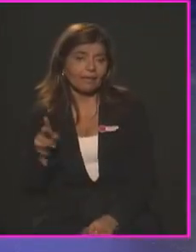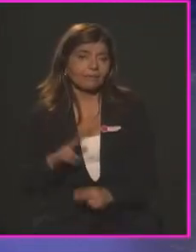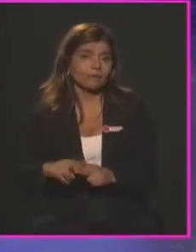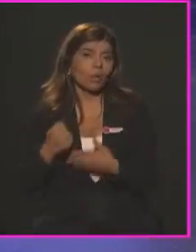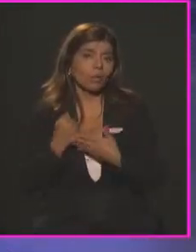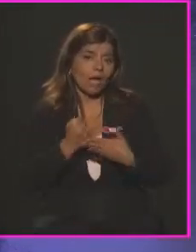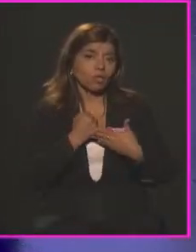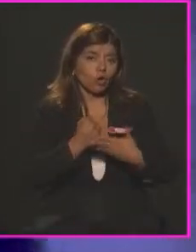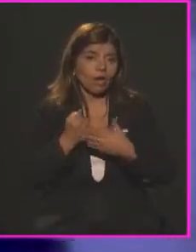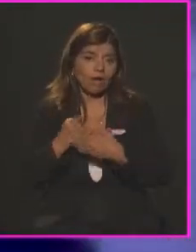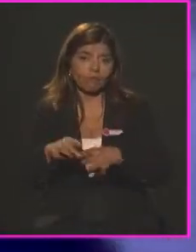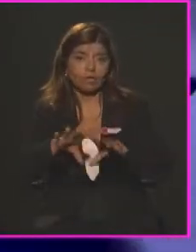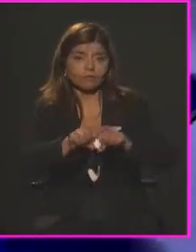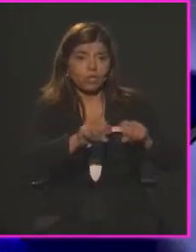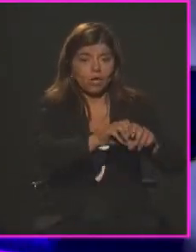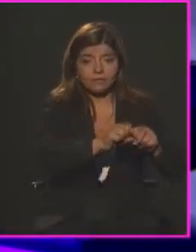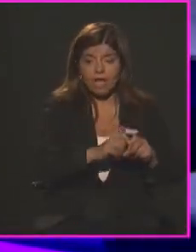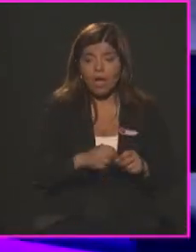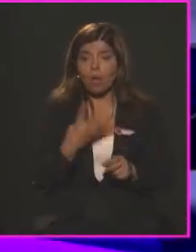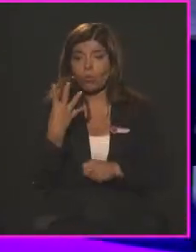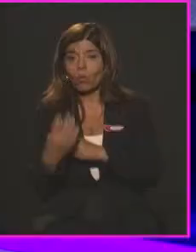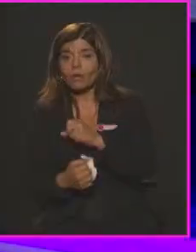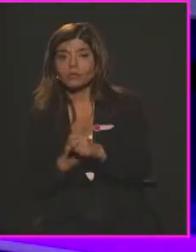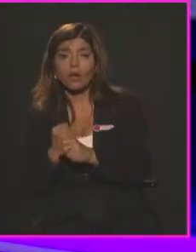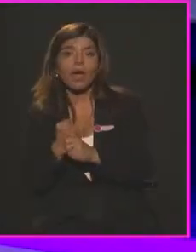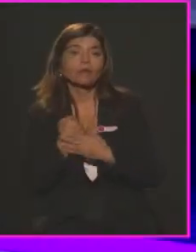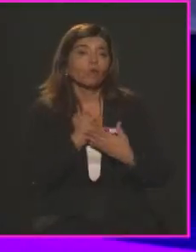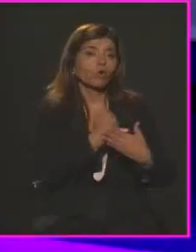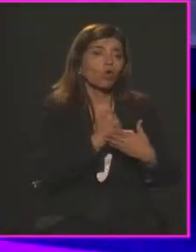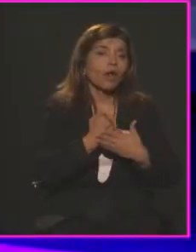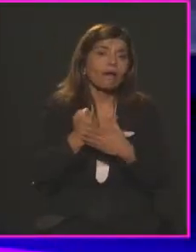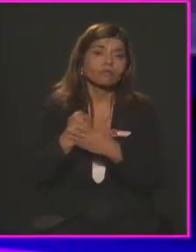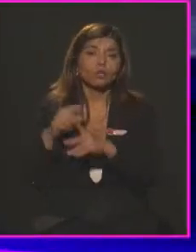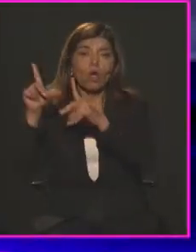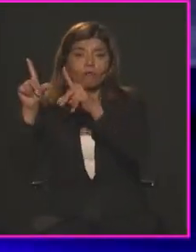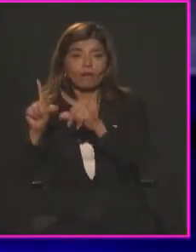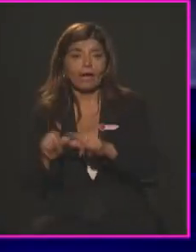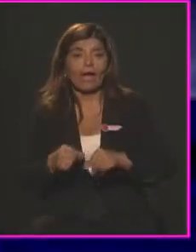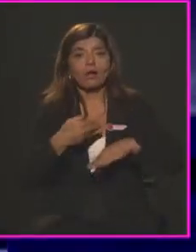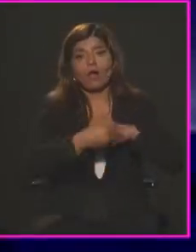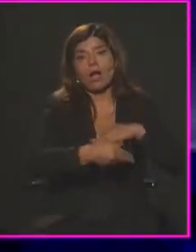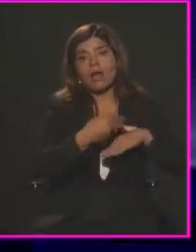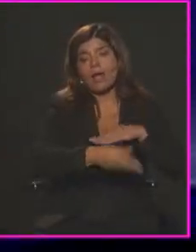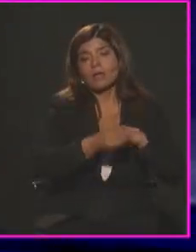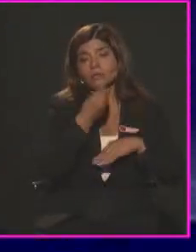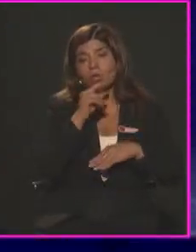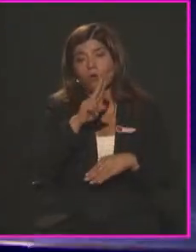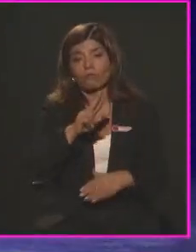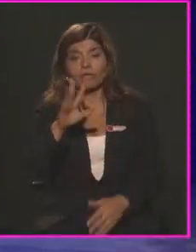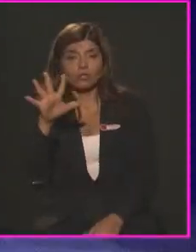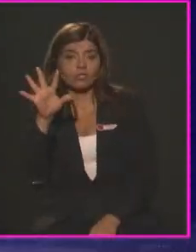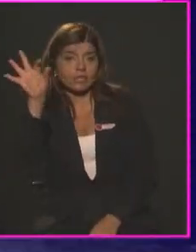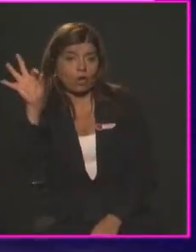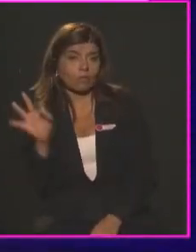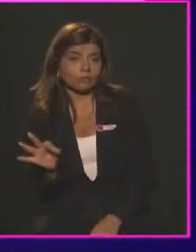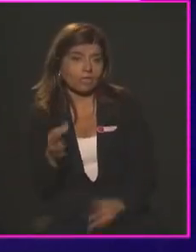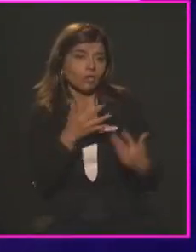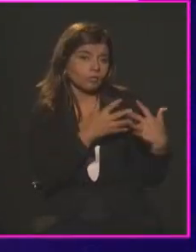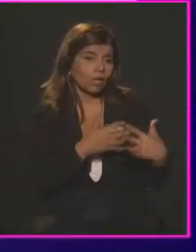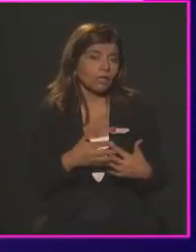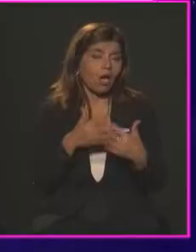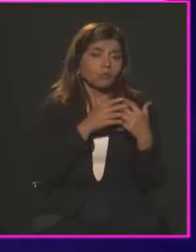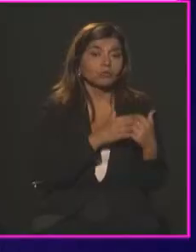4 years of collaborating, were able to reduce their waste by 25%. And in doing